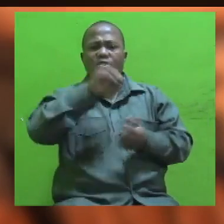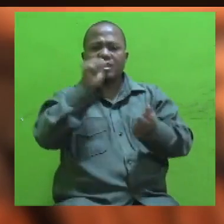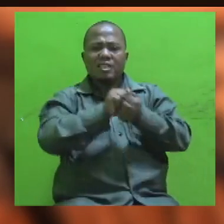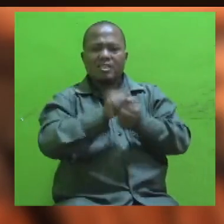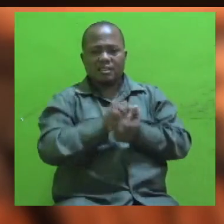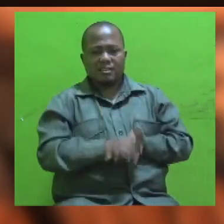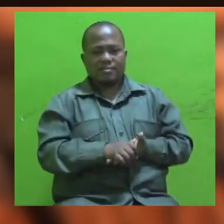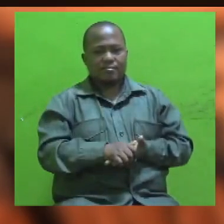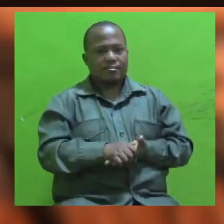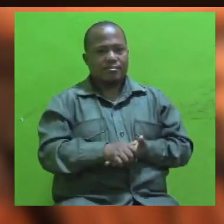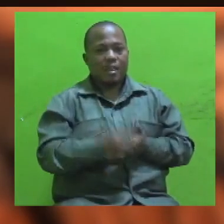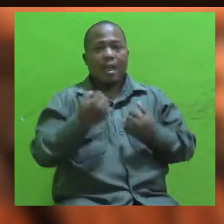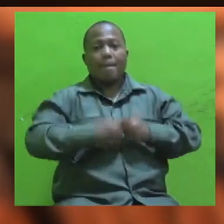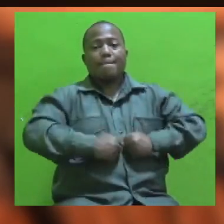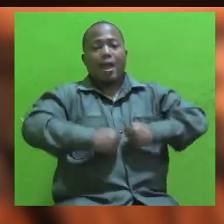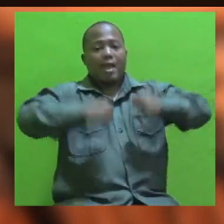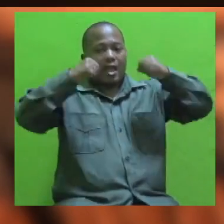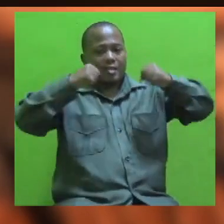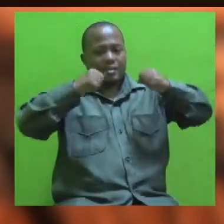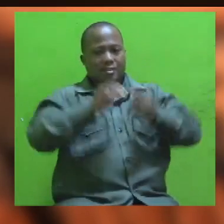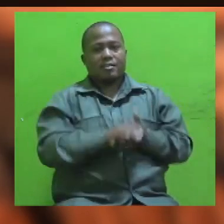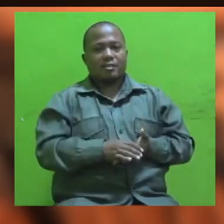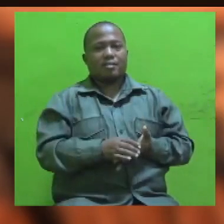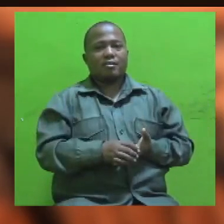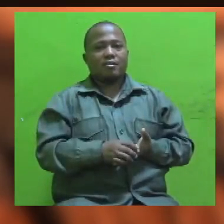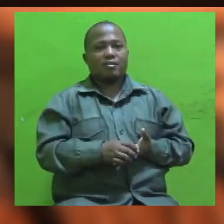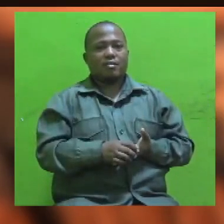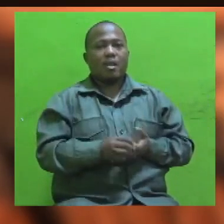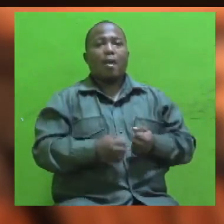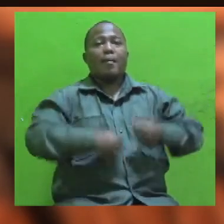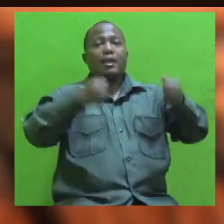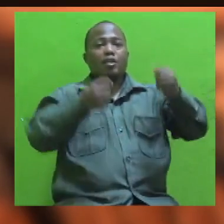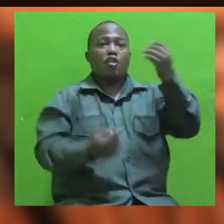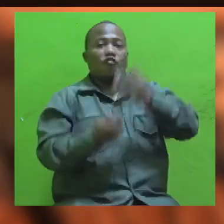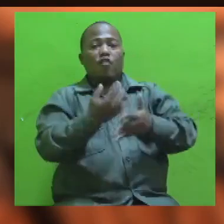ward also managing disaster and other environmental related activities